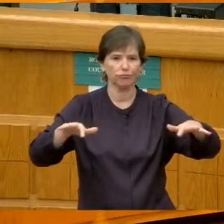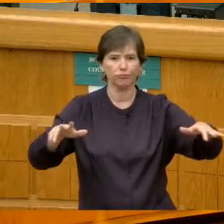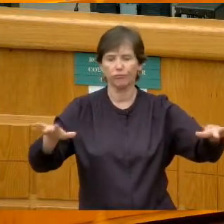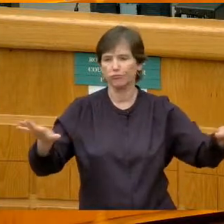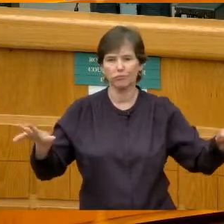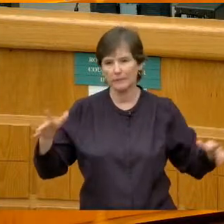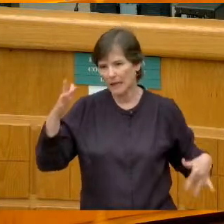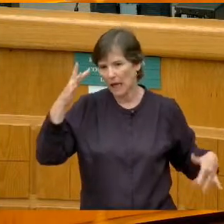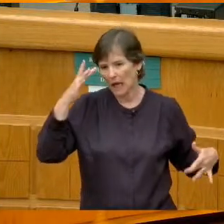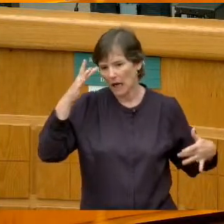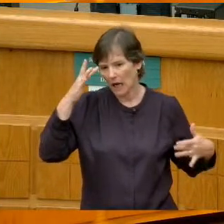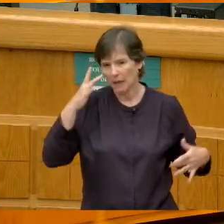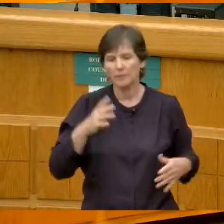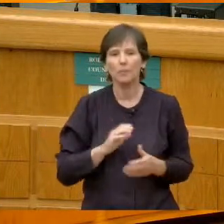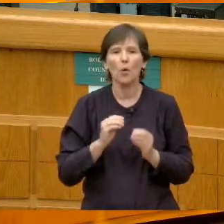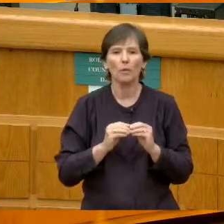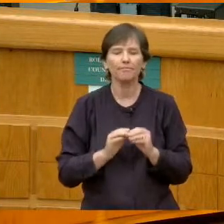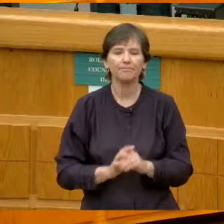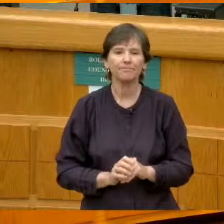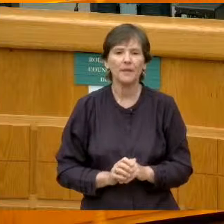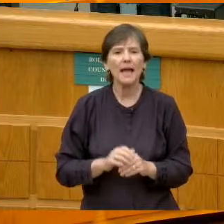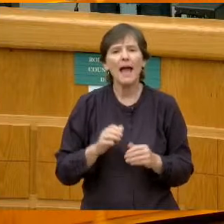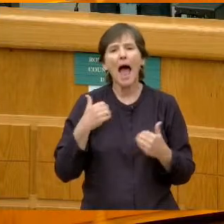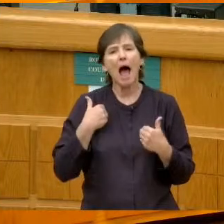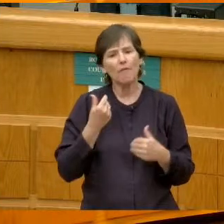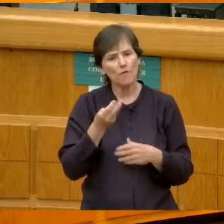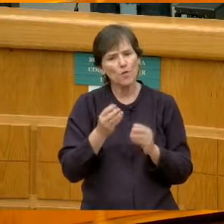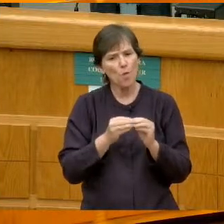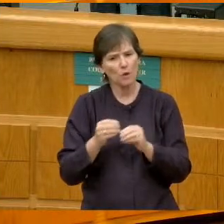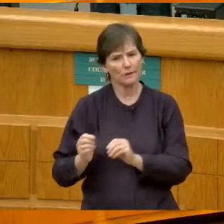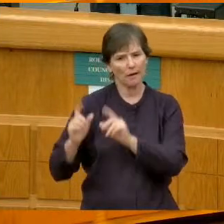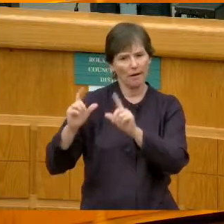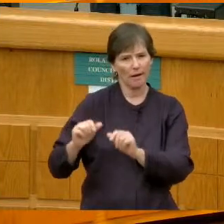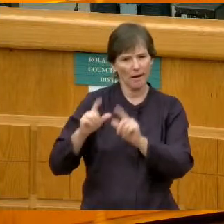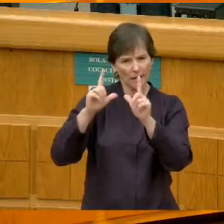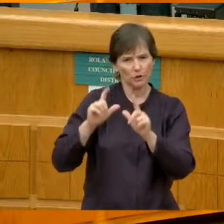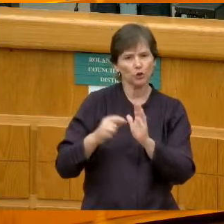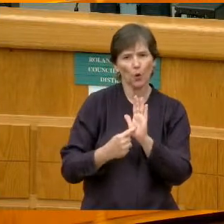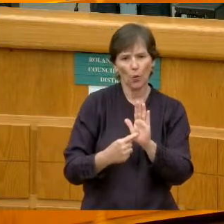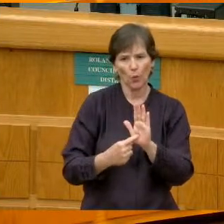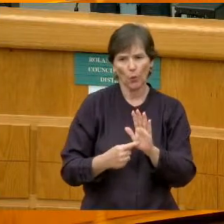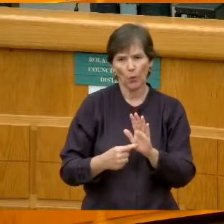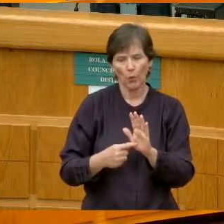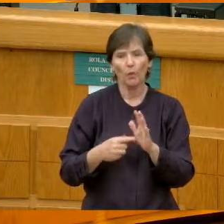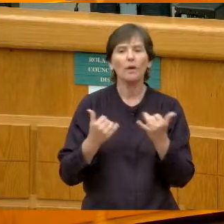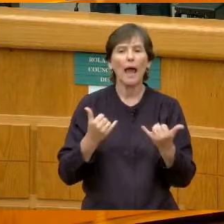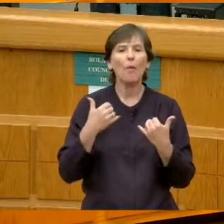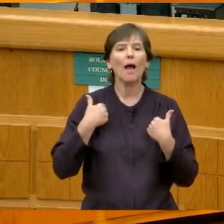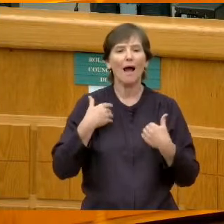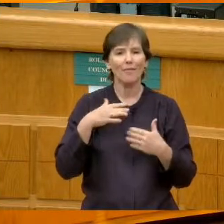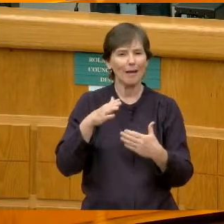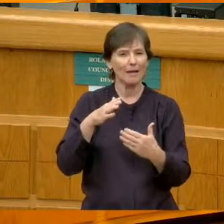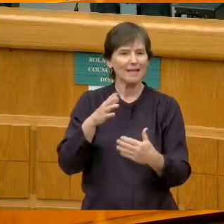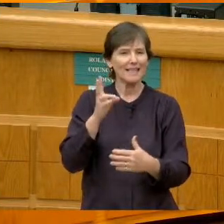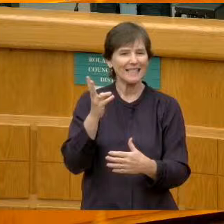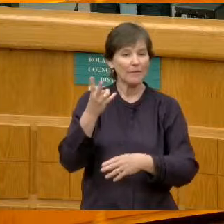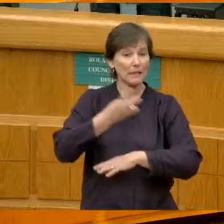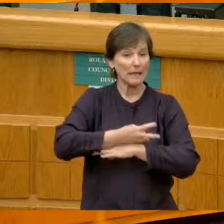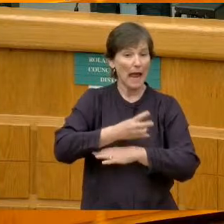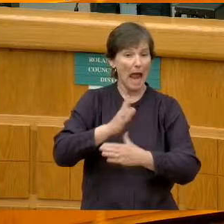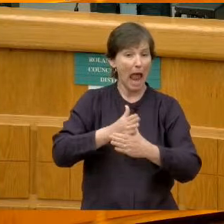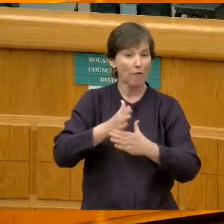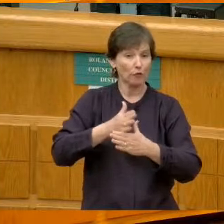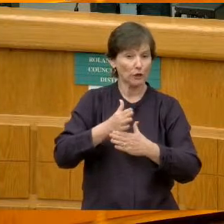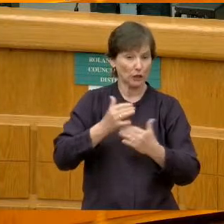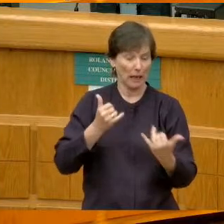Okay, I think we have 1 or 2 more slides I wanted to cover real quick before Annette comes. Oh, okay, we have our 7-day daily average one, sorry.